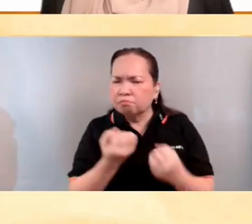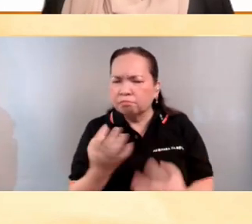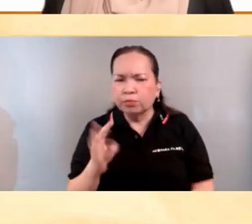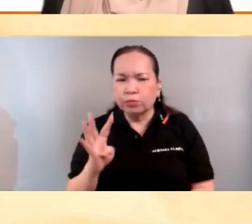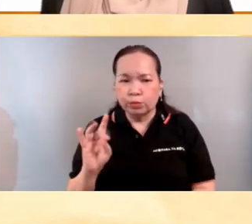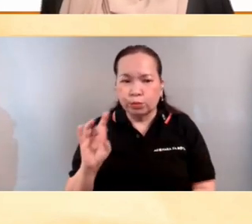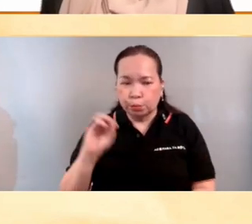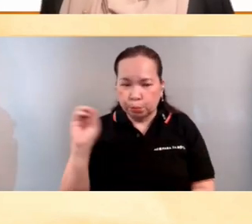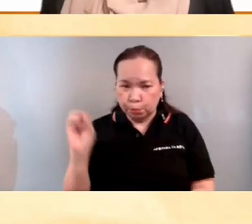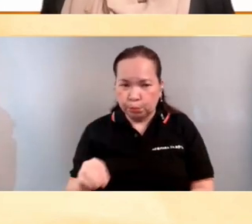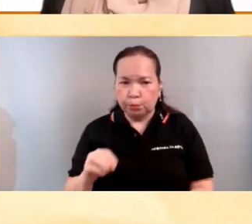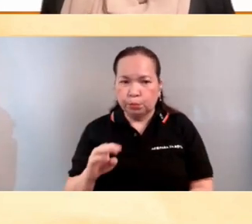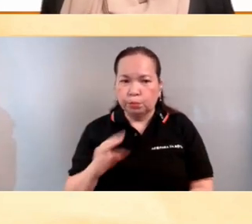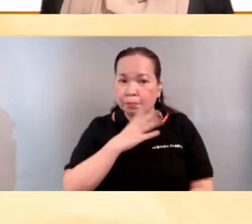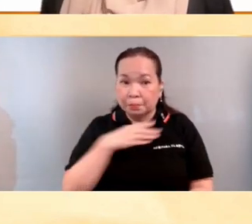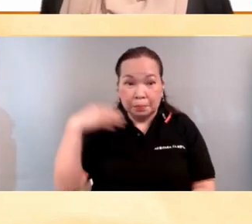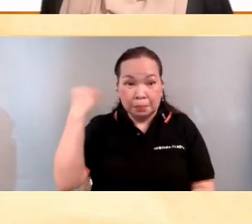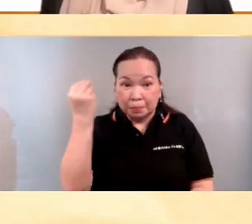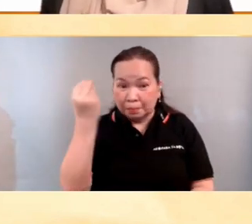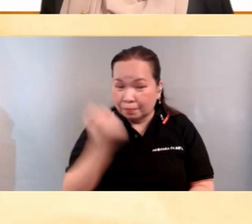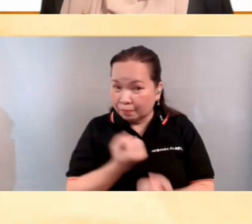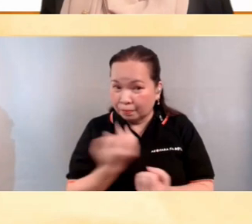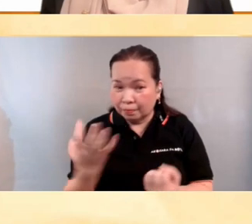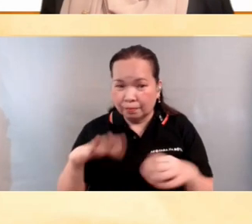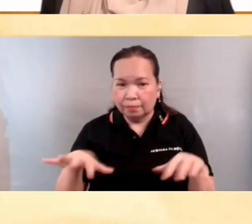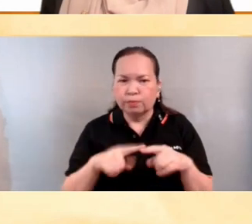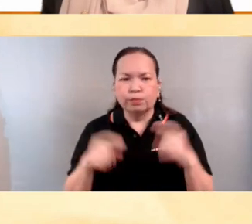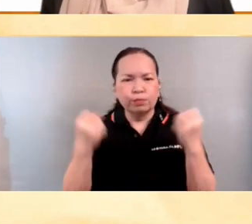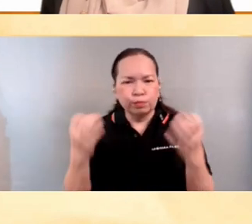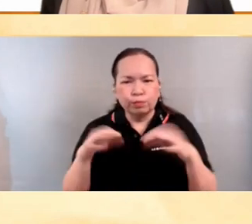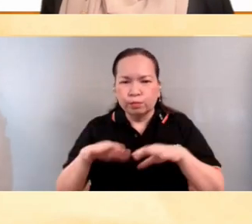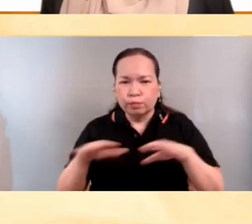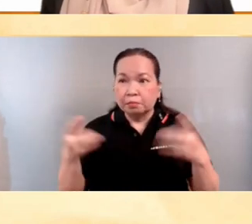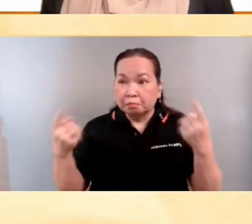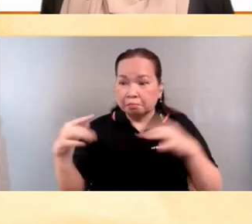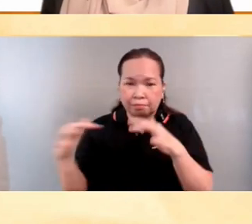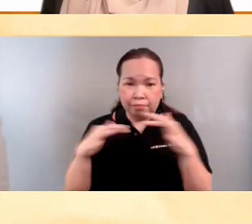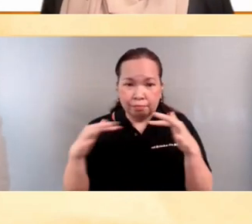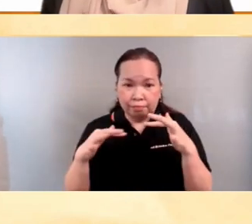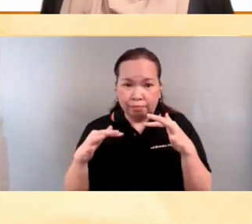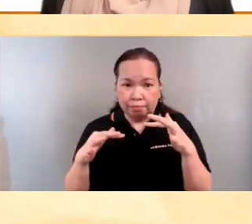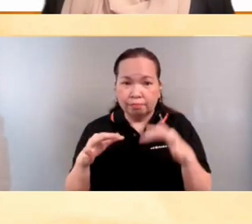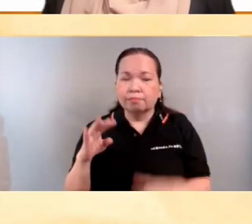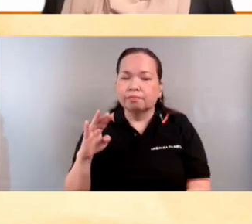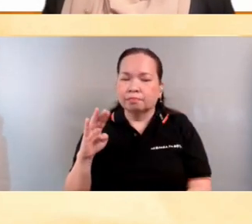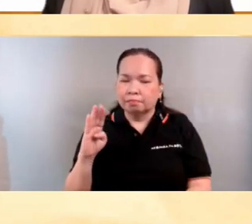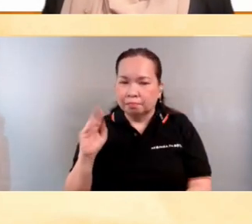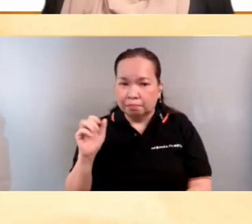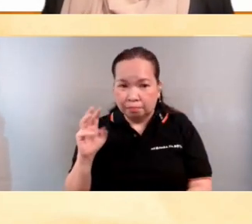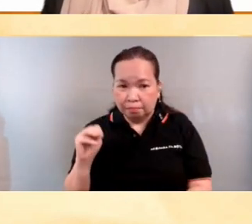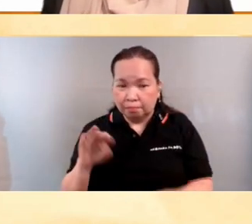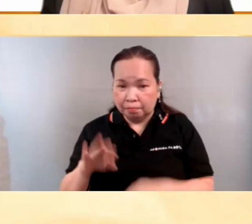total population. And just like most children in conflict zones, Bangsamoro children face higher risks